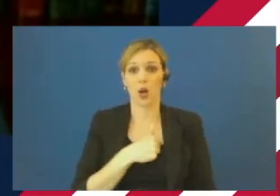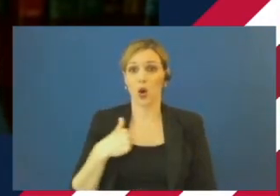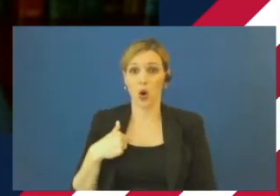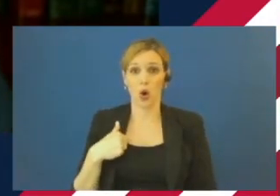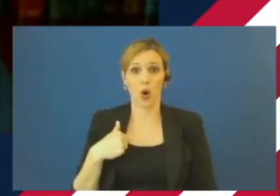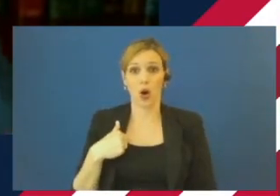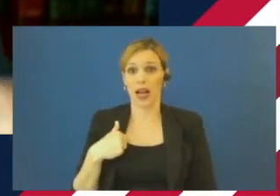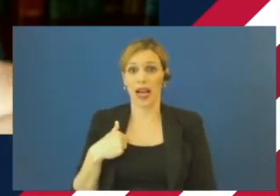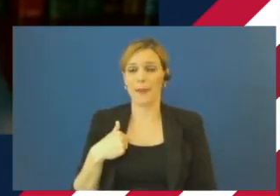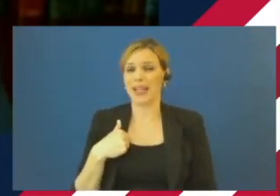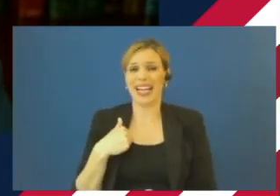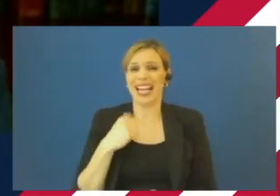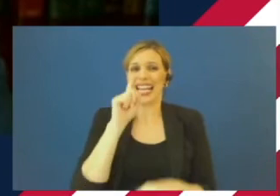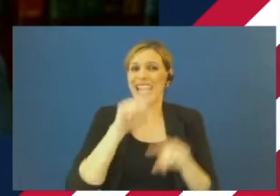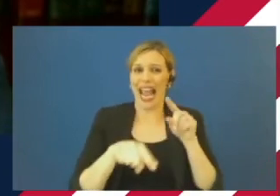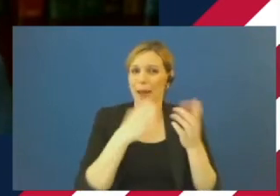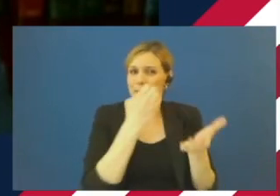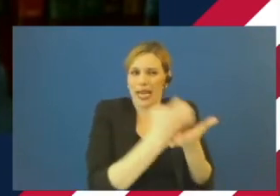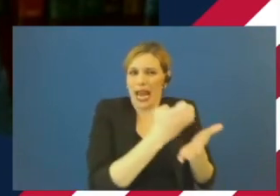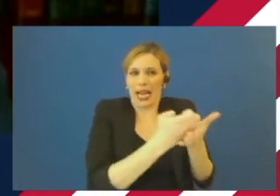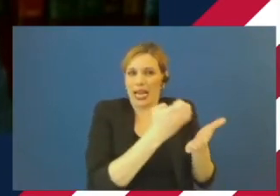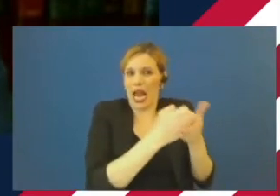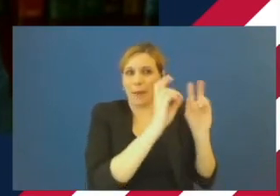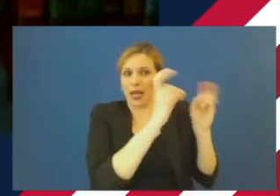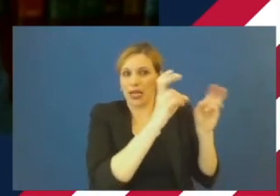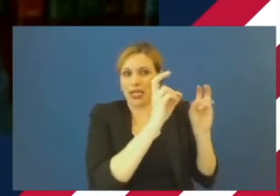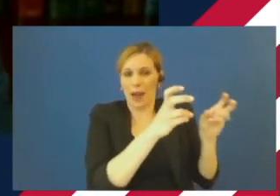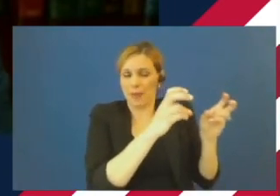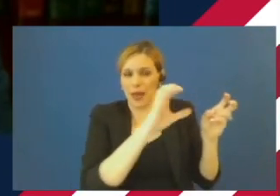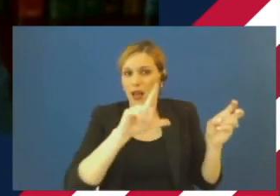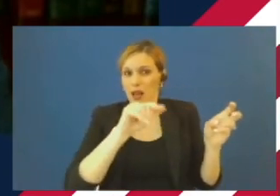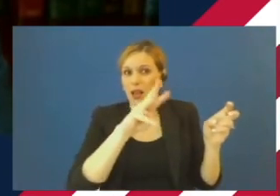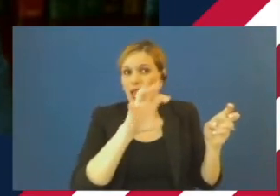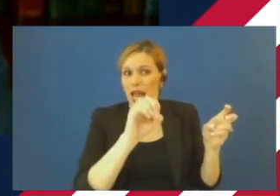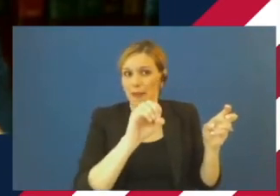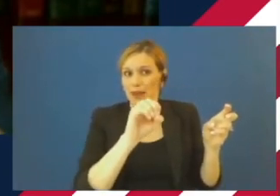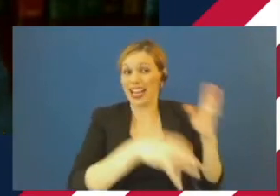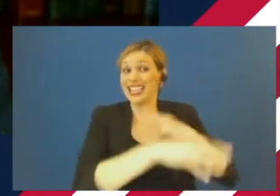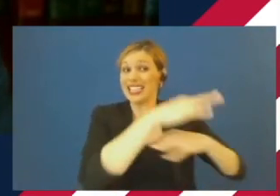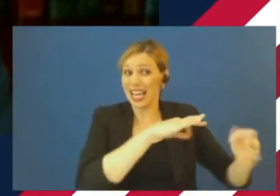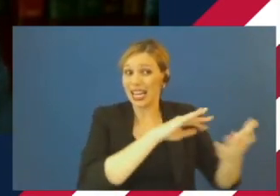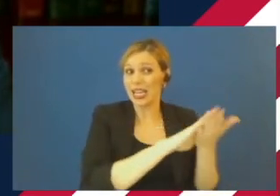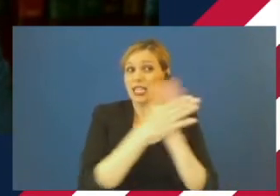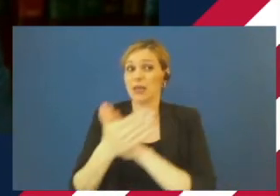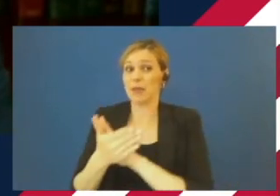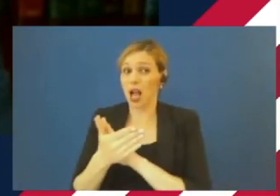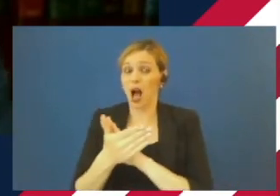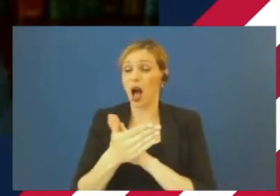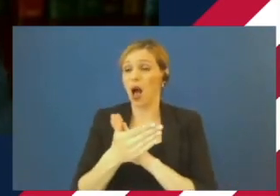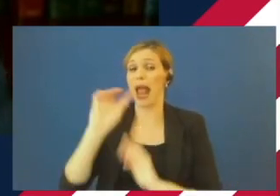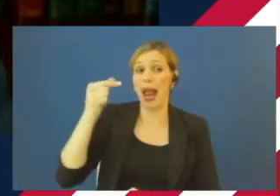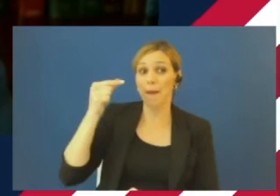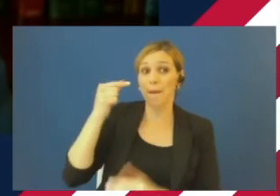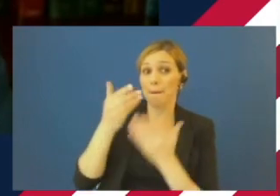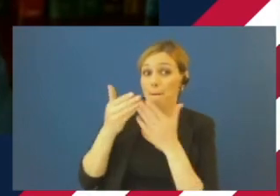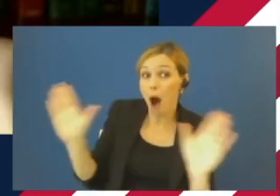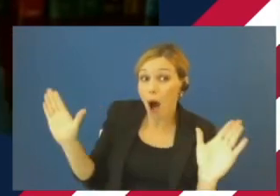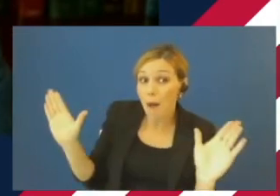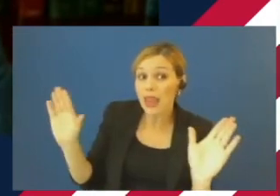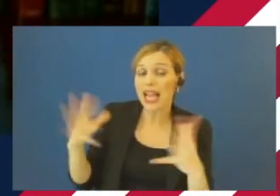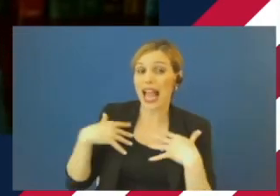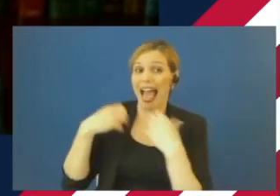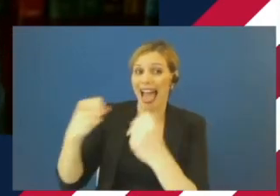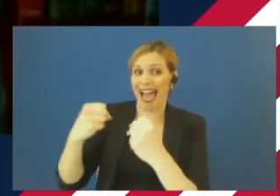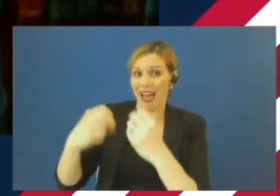economic topic and making it, number one, a public health issue and an issue of social justice and housing. So if you